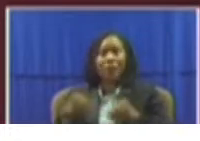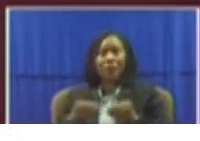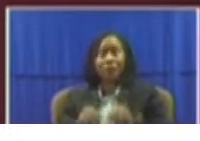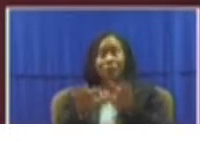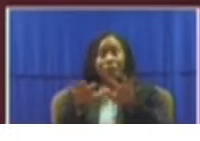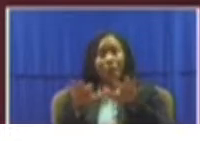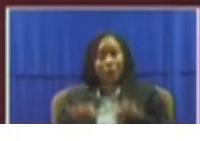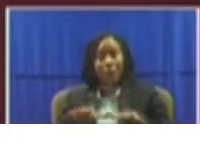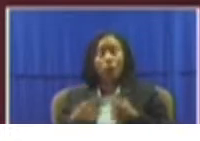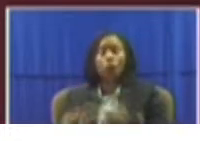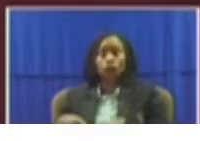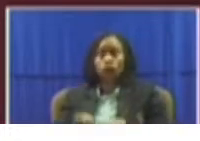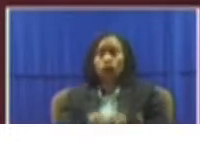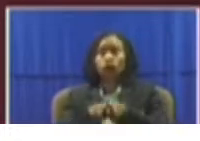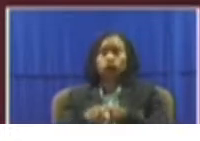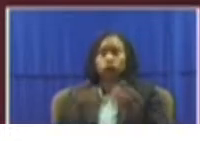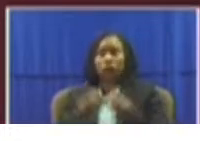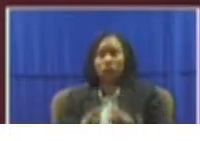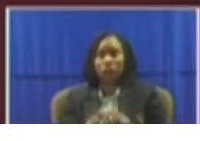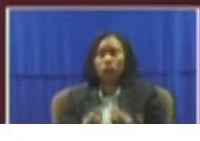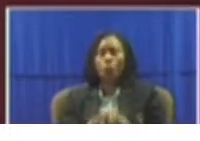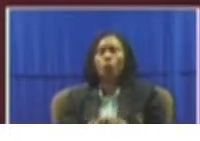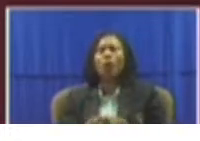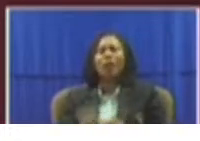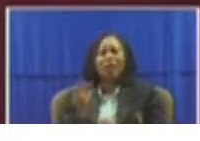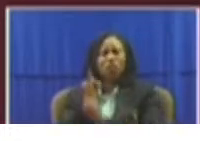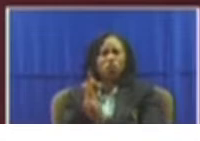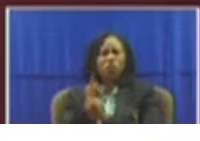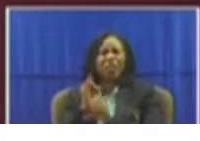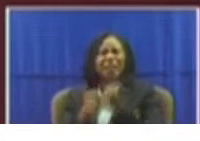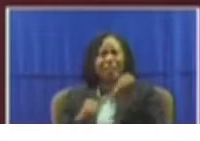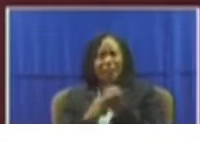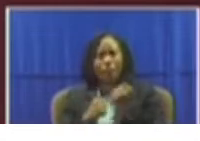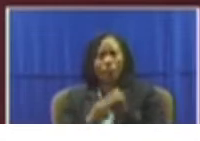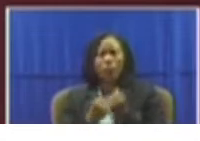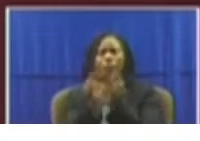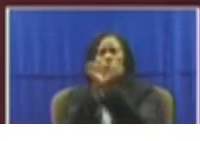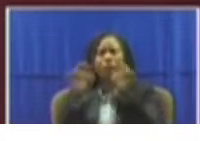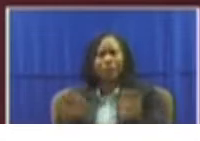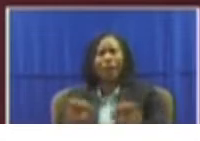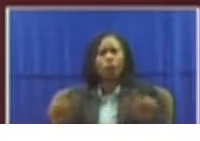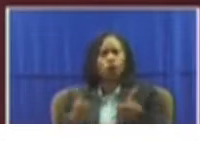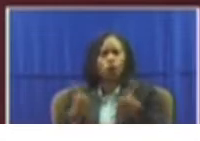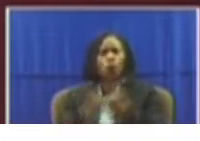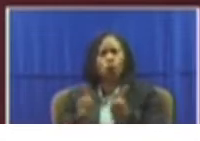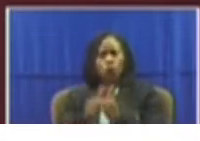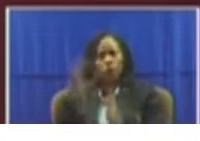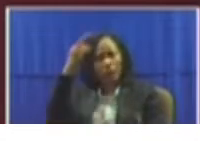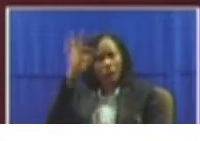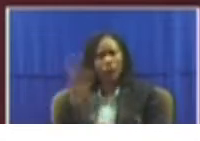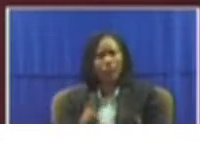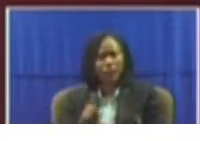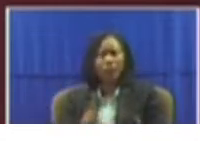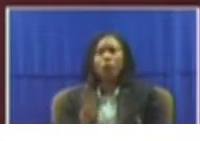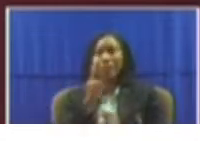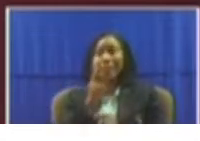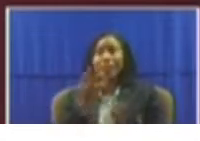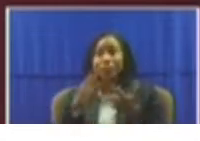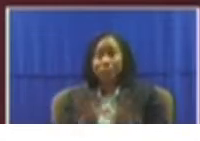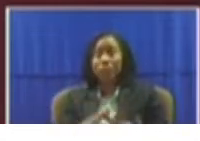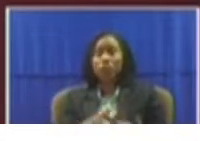various other independent institutions supporting democracy and good governance, we have witnessed a sustained manner of